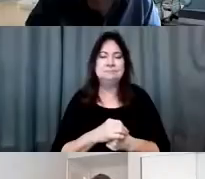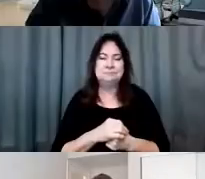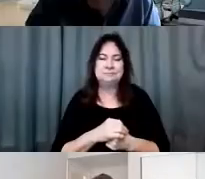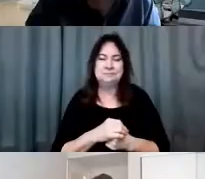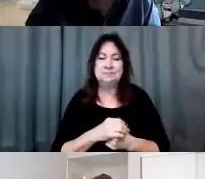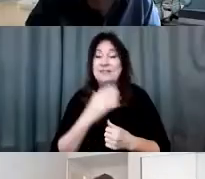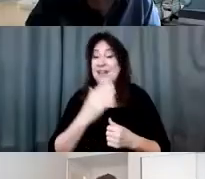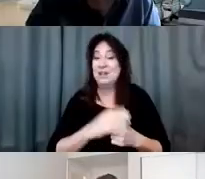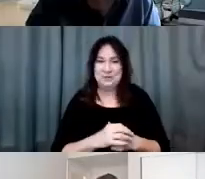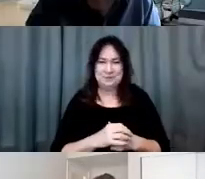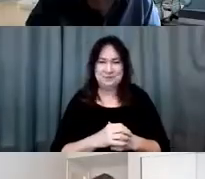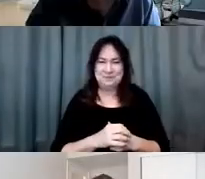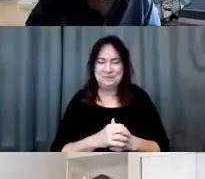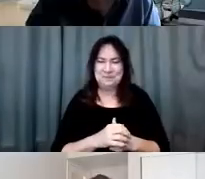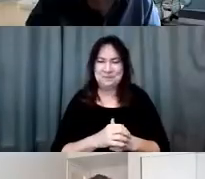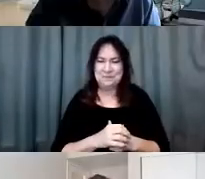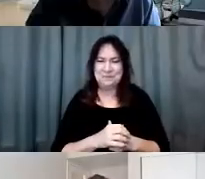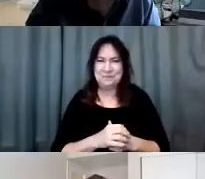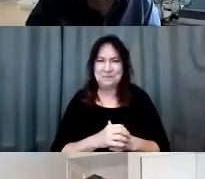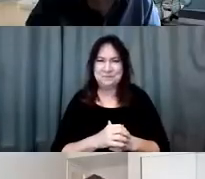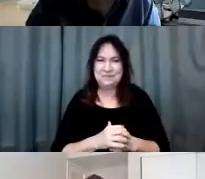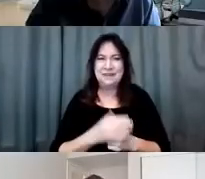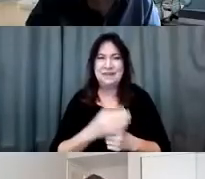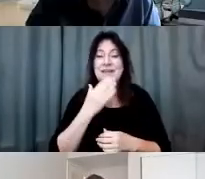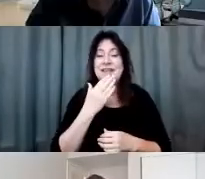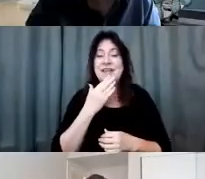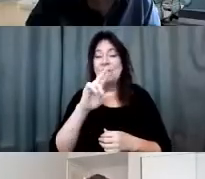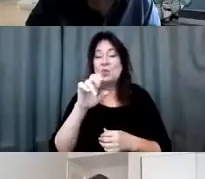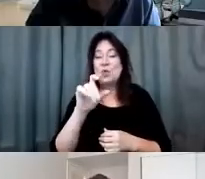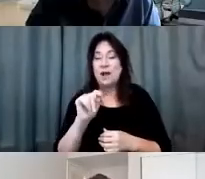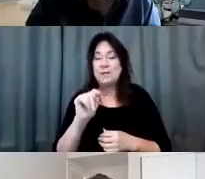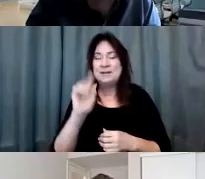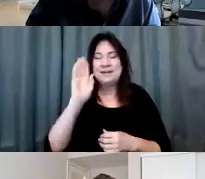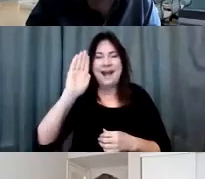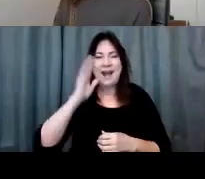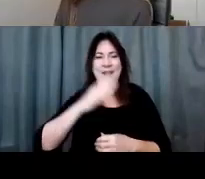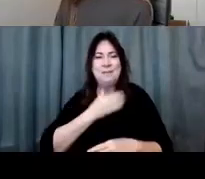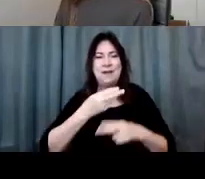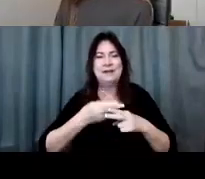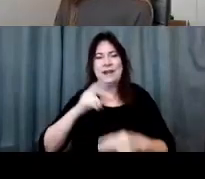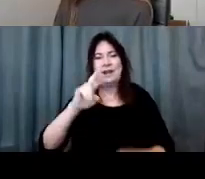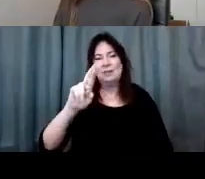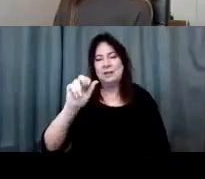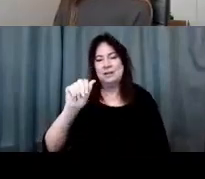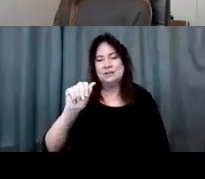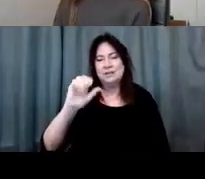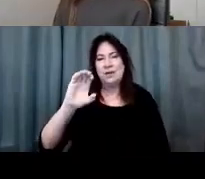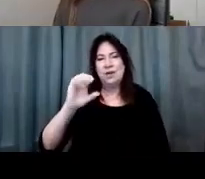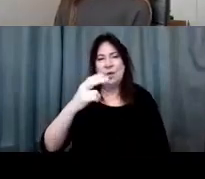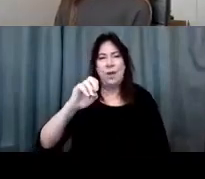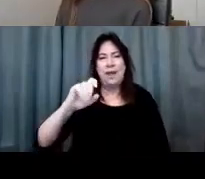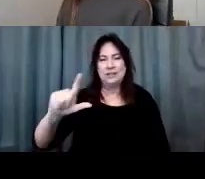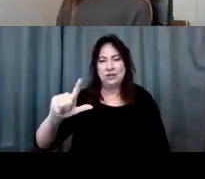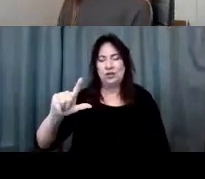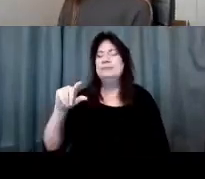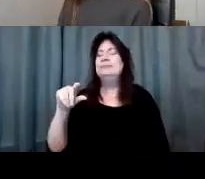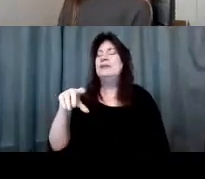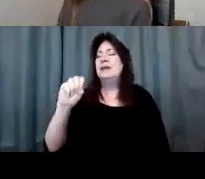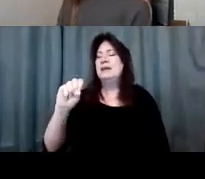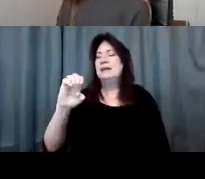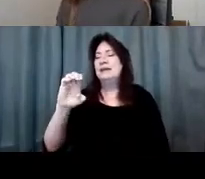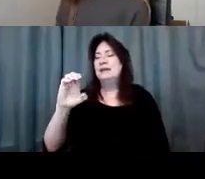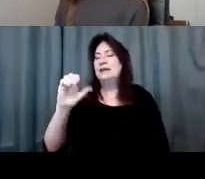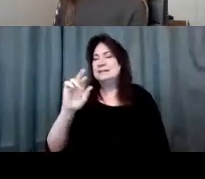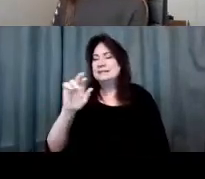Thank you. Thank you, Robert. Hi, everybody. My name is Rachel, and I'm with the Scarrett Group. So we're going to